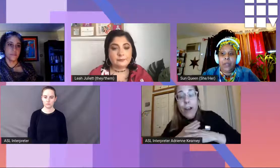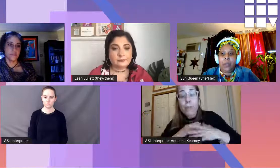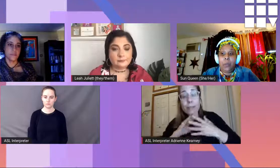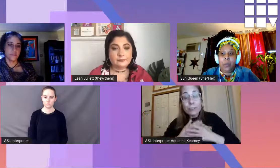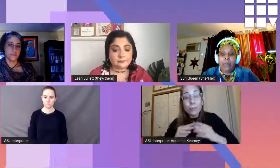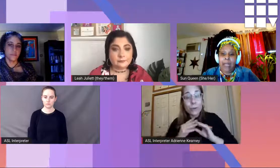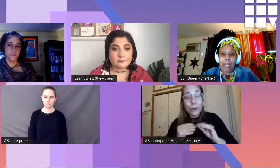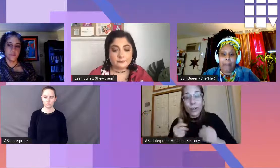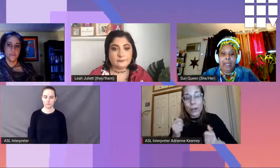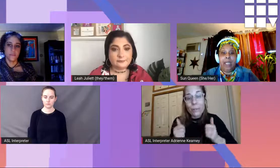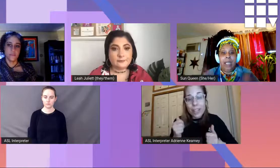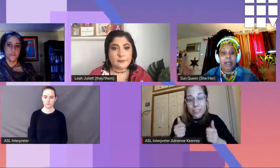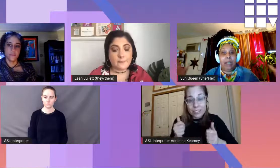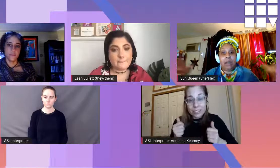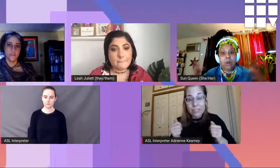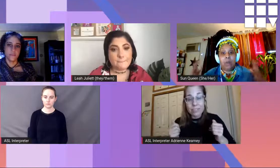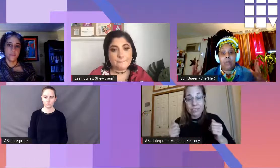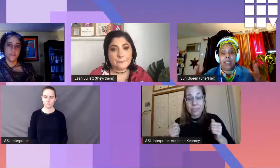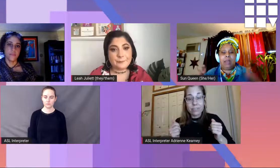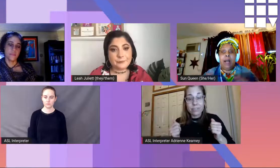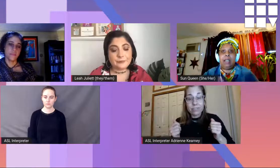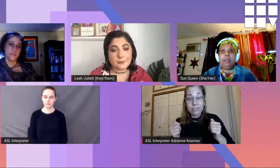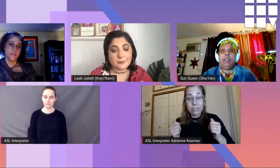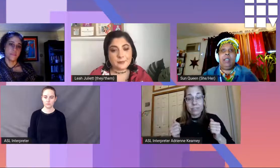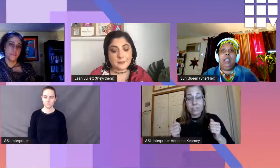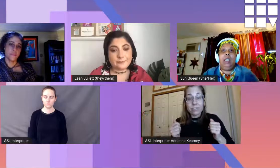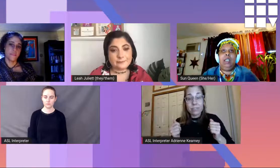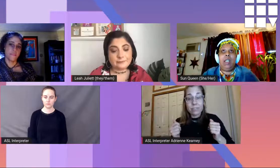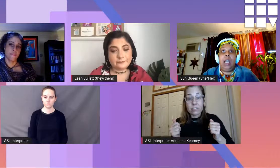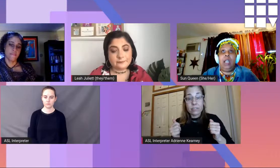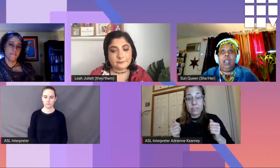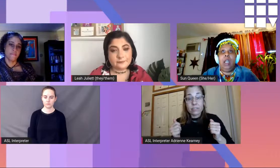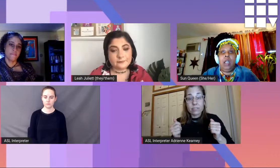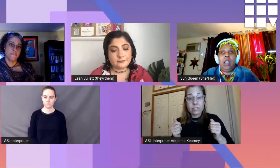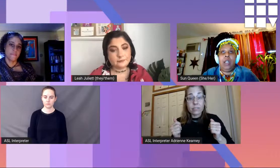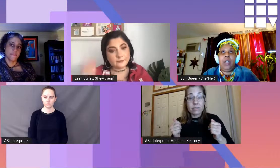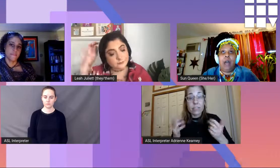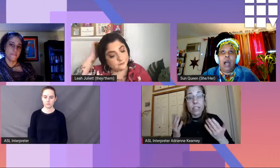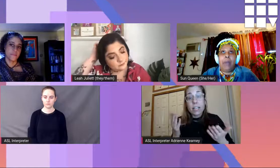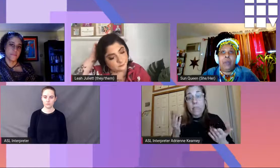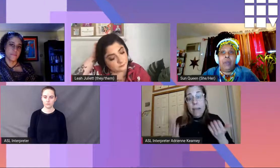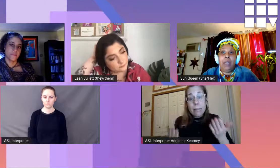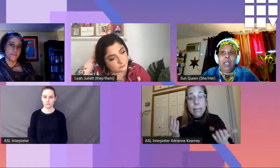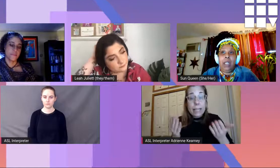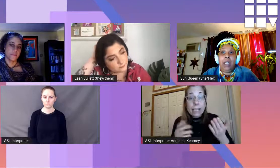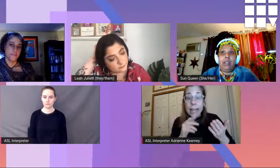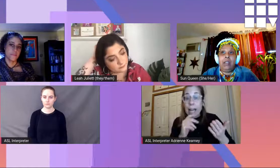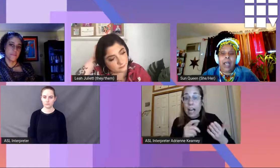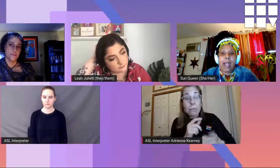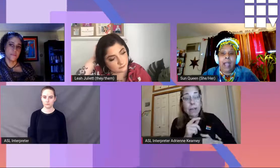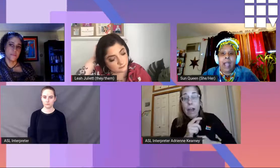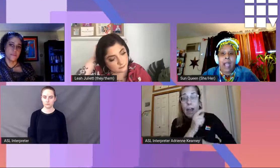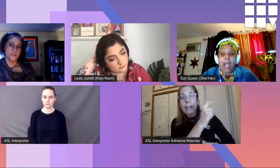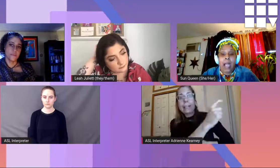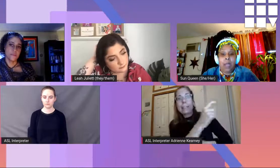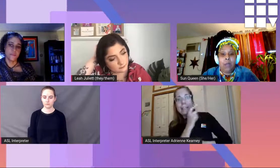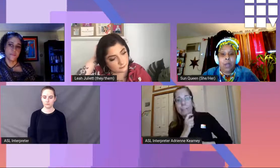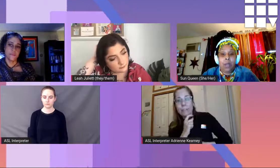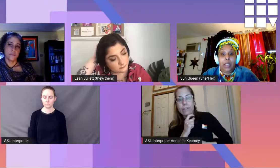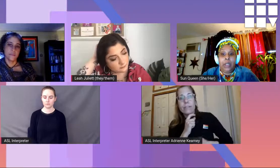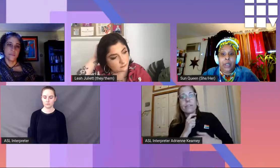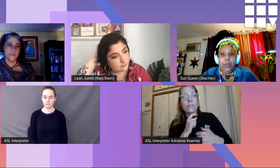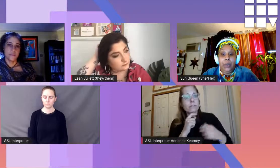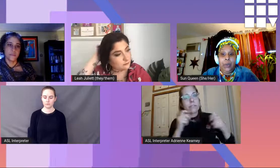even though we may not be given all of these possibilities and opportunities, that I